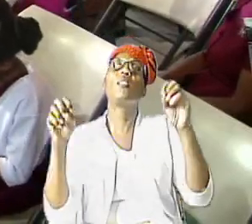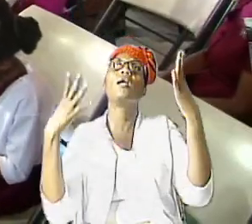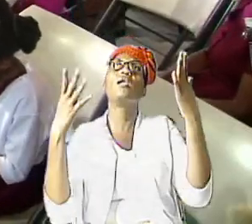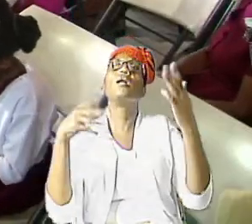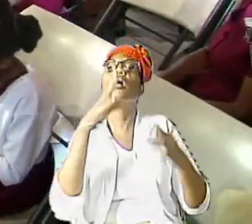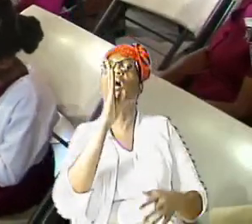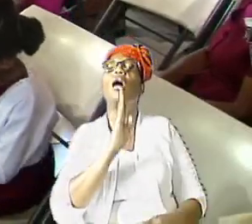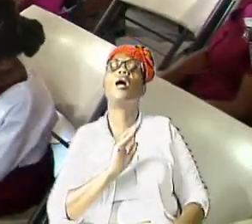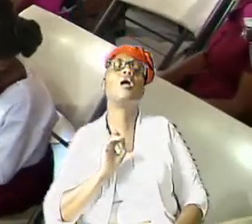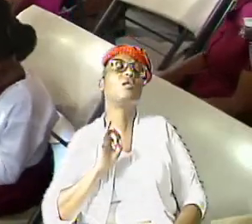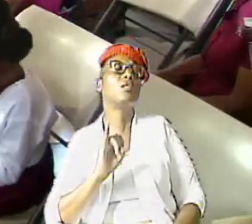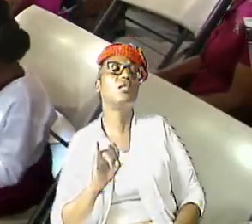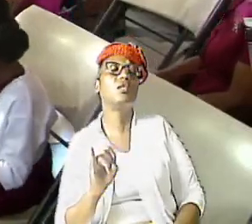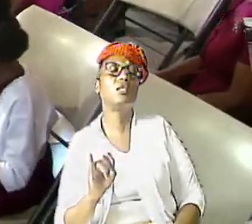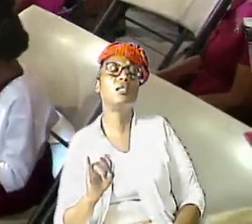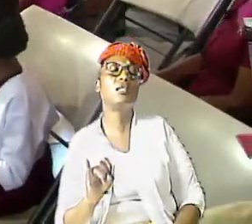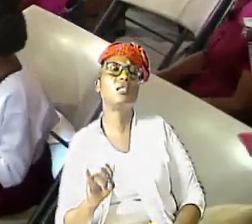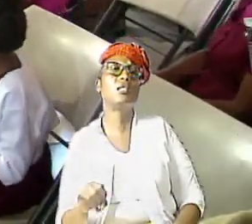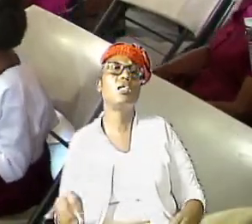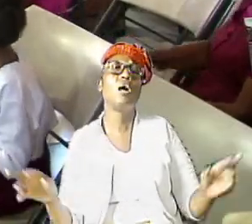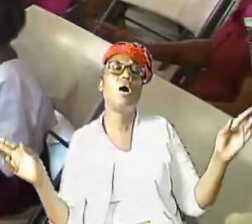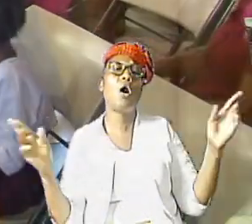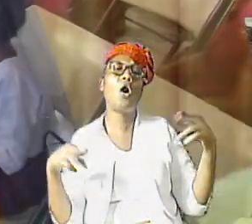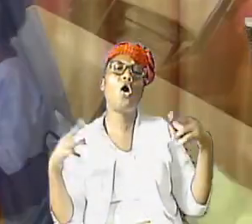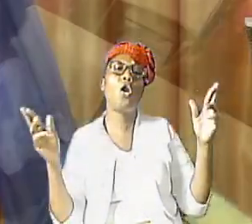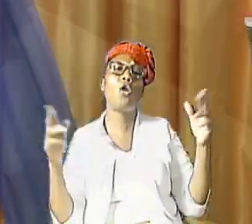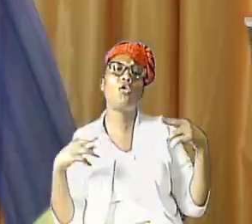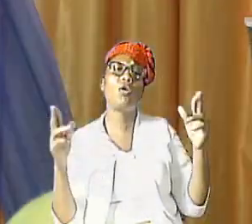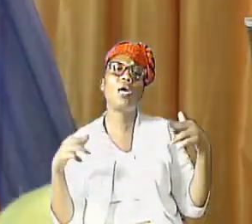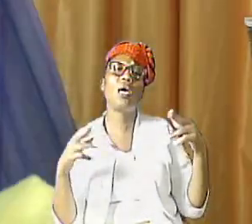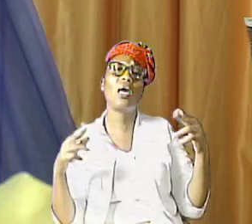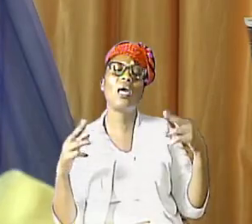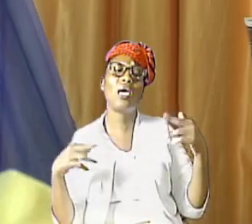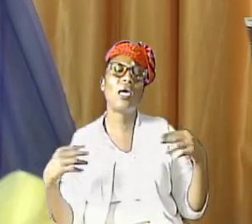hallelujah. God is